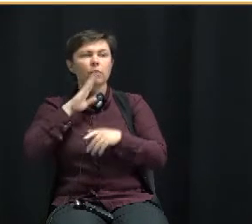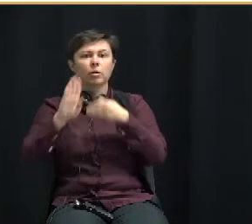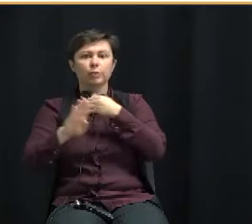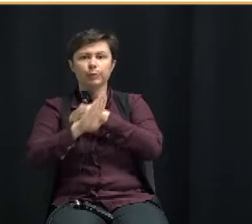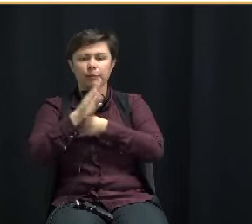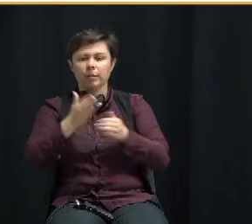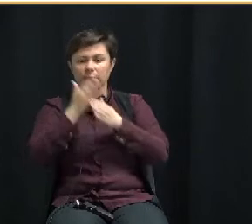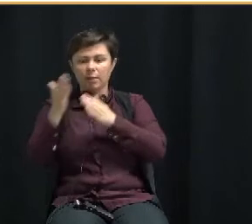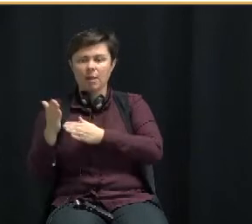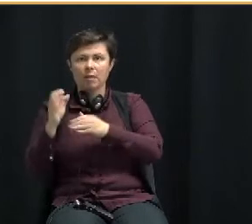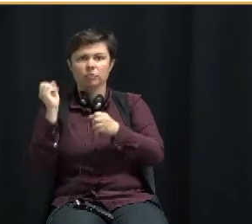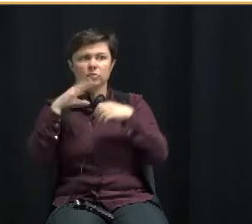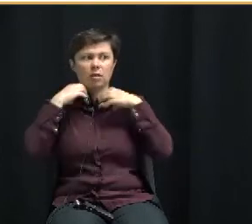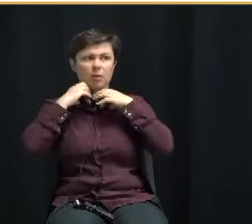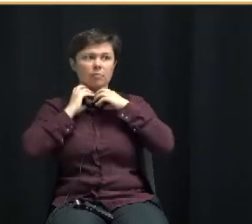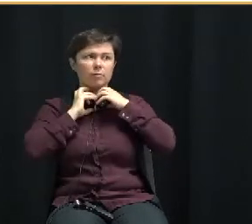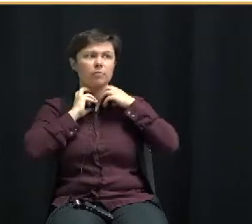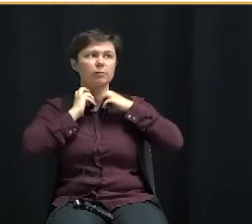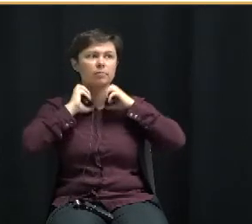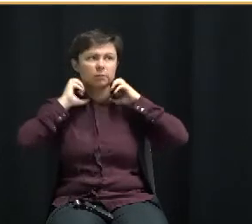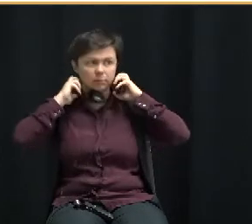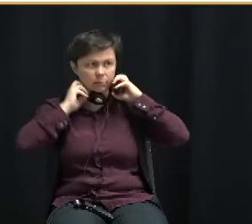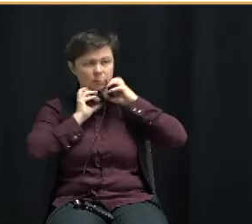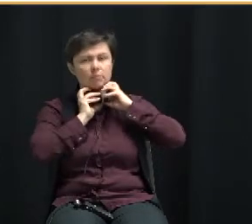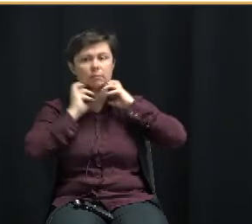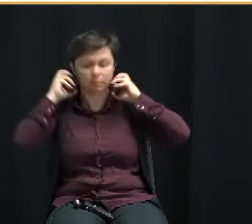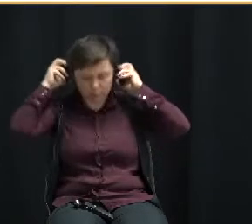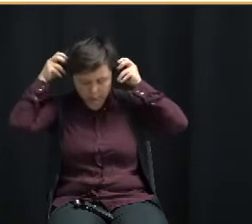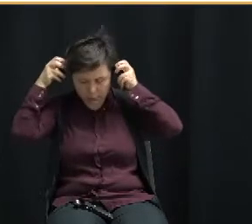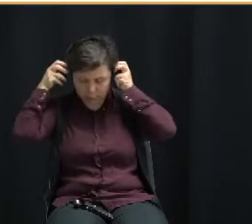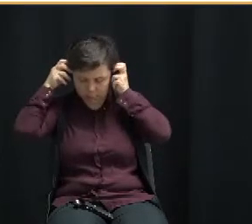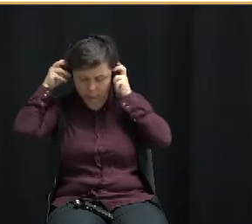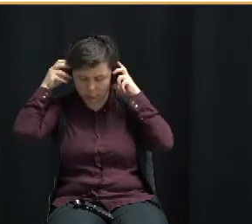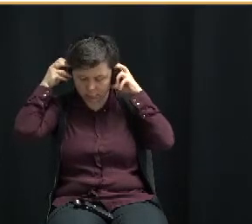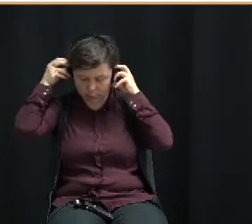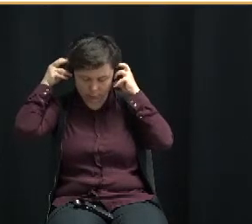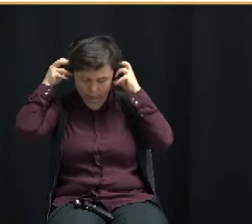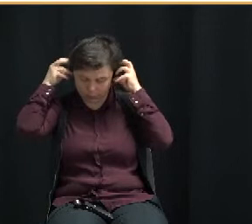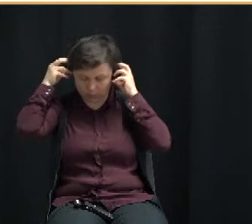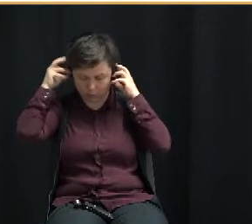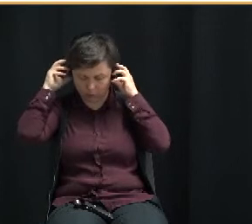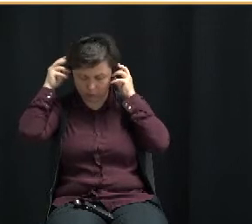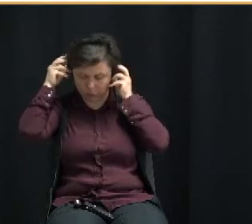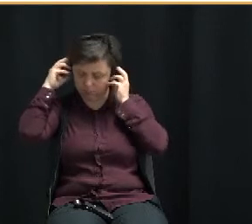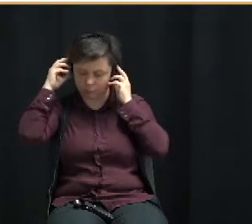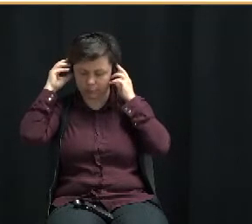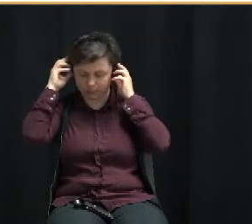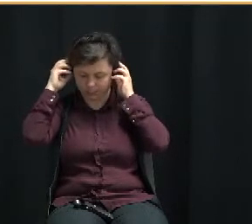Now I would like to ask Oni to present the next slides. Yes. Hello,